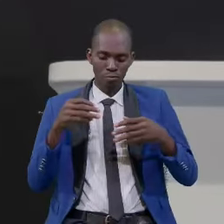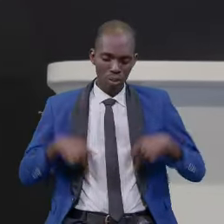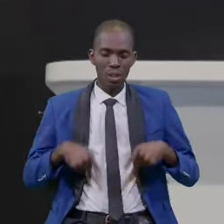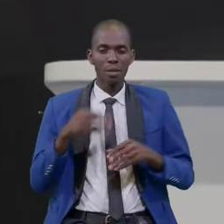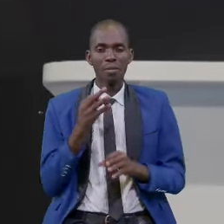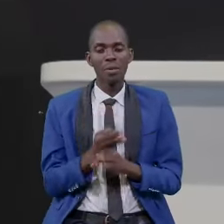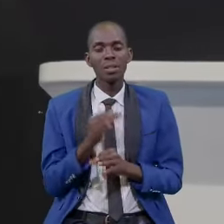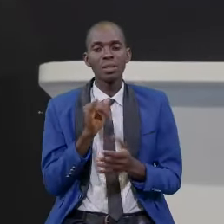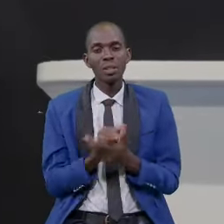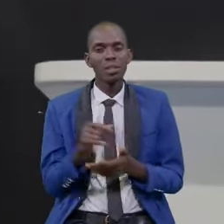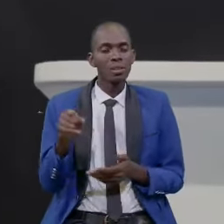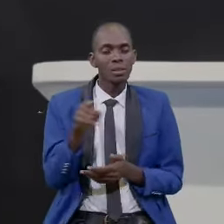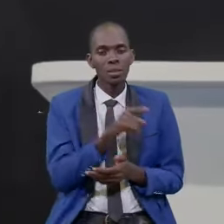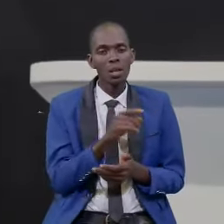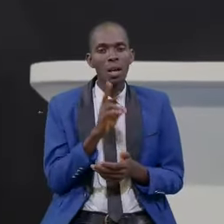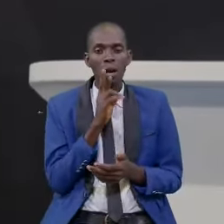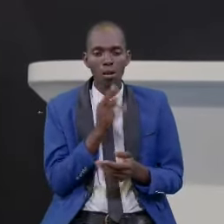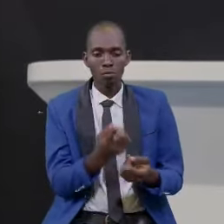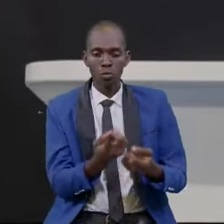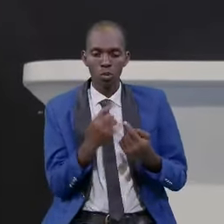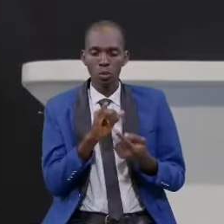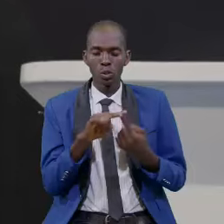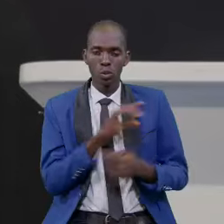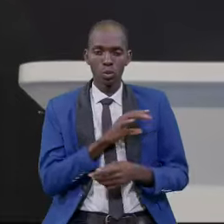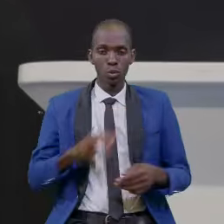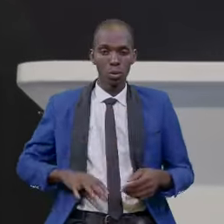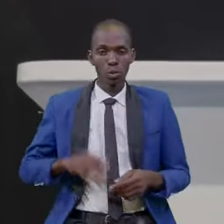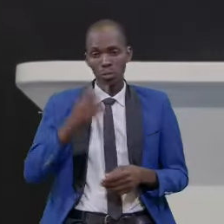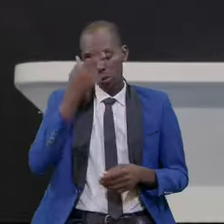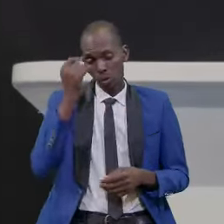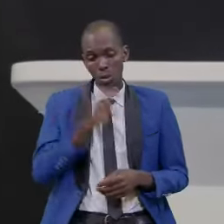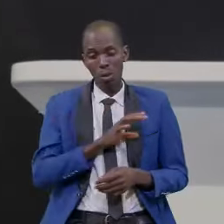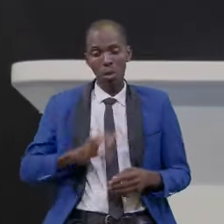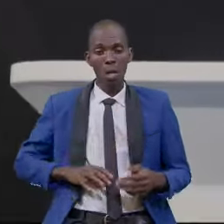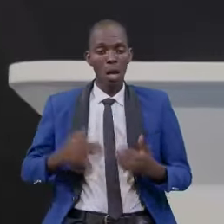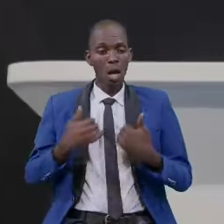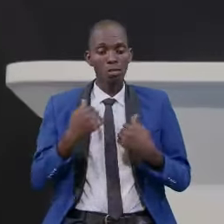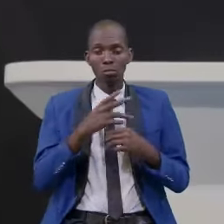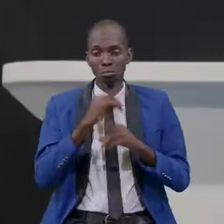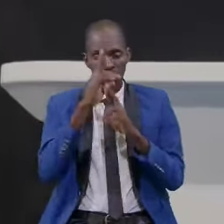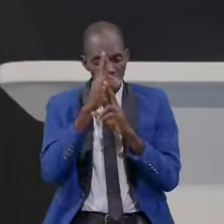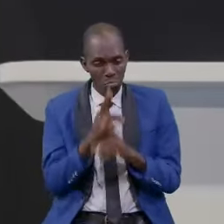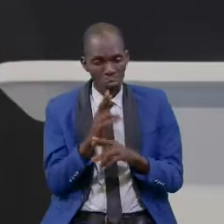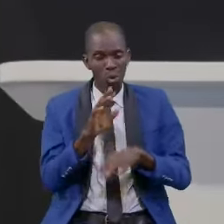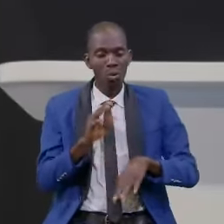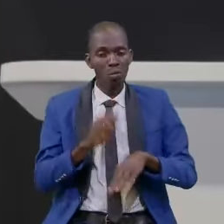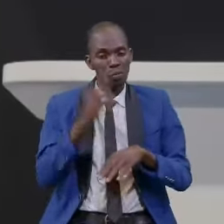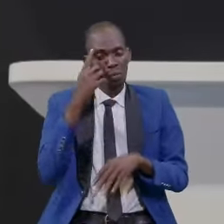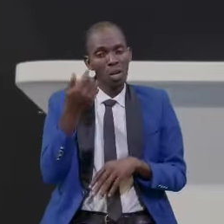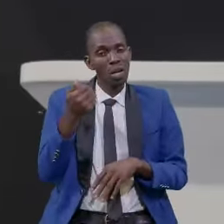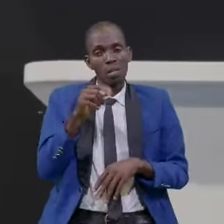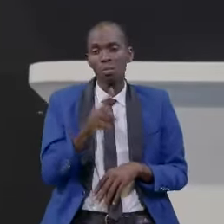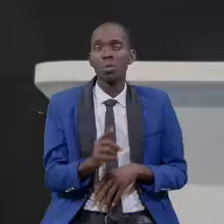to Christ. And because it's no respecter of persons, that with everyone, he manifests his